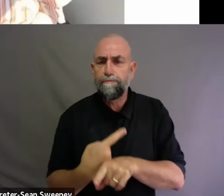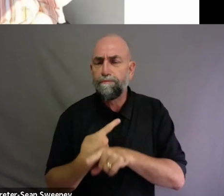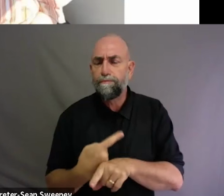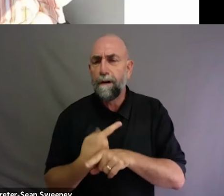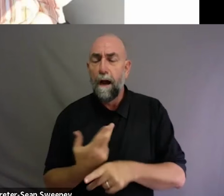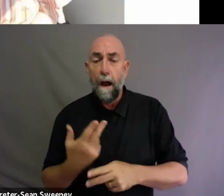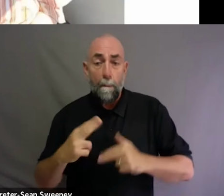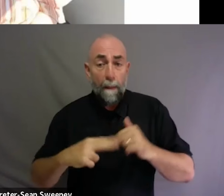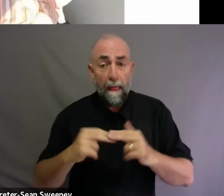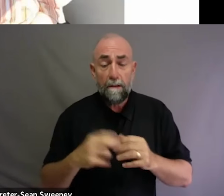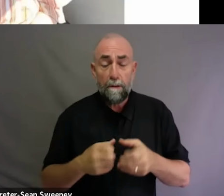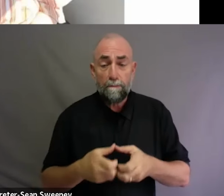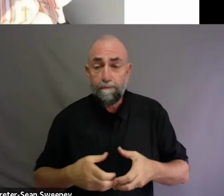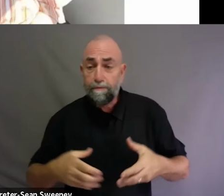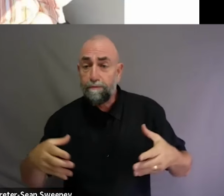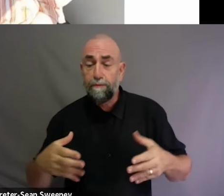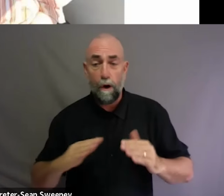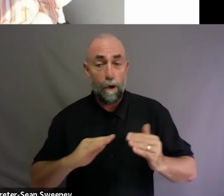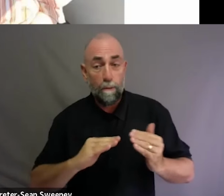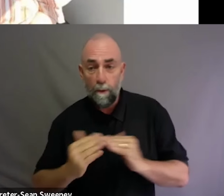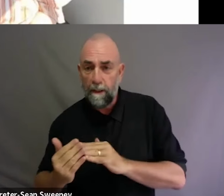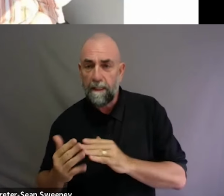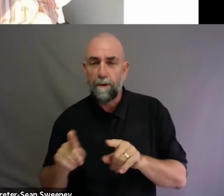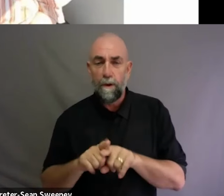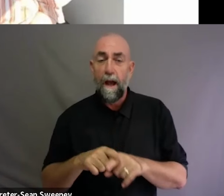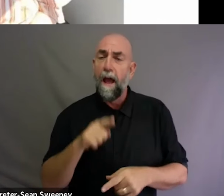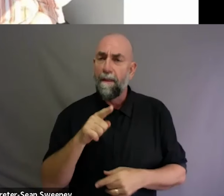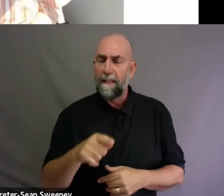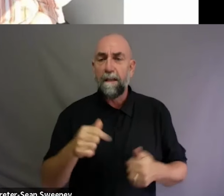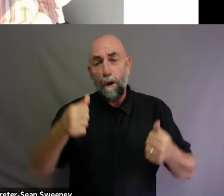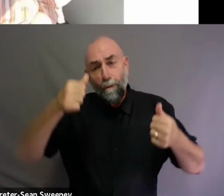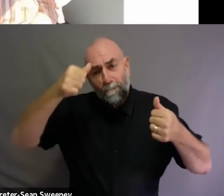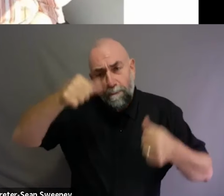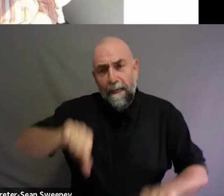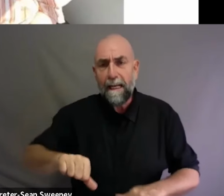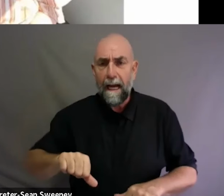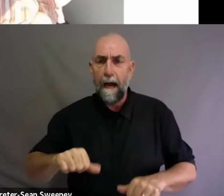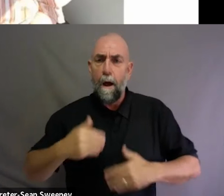quite a familiar process that the artist would come back to.